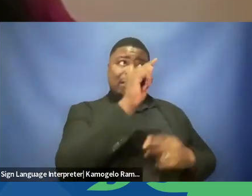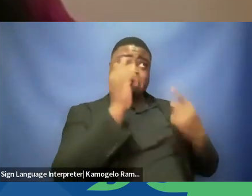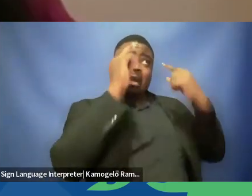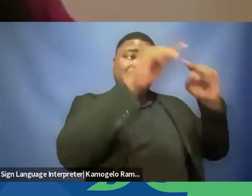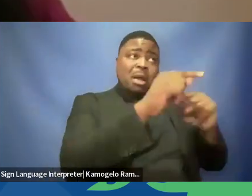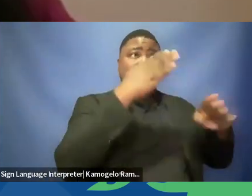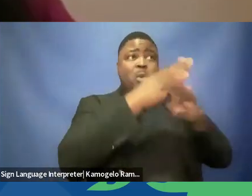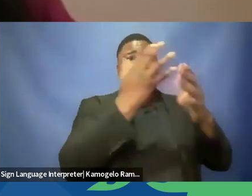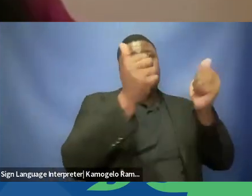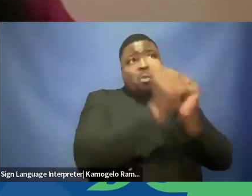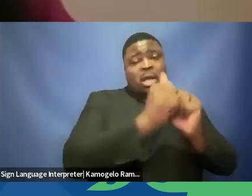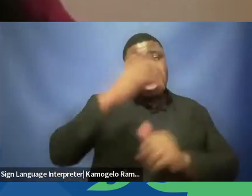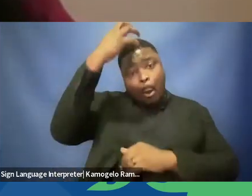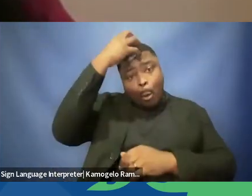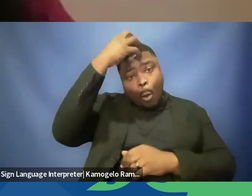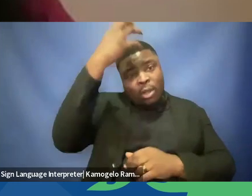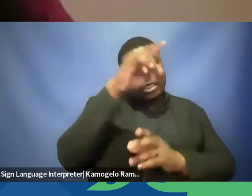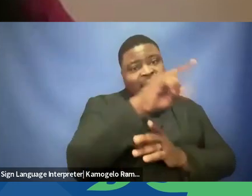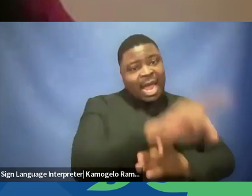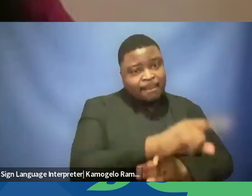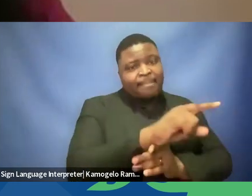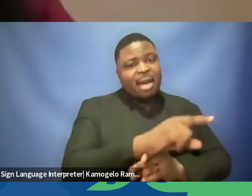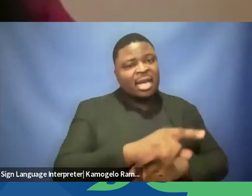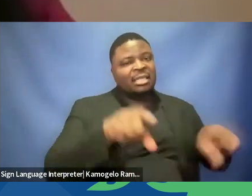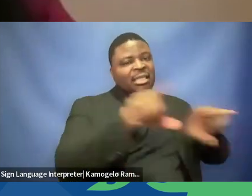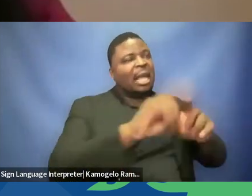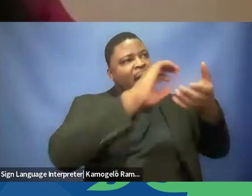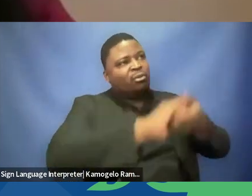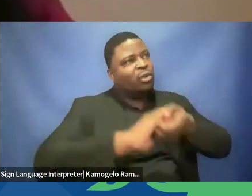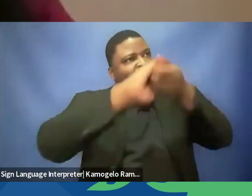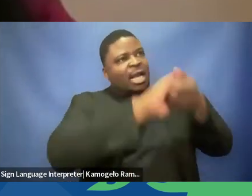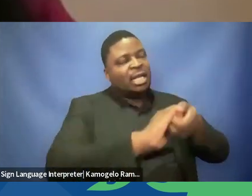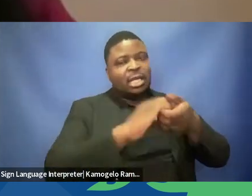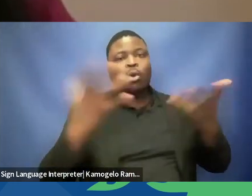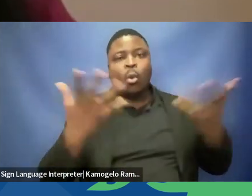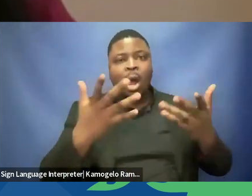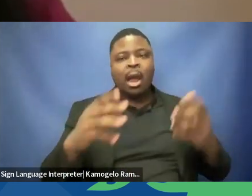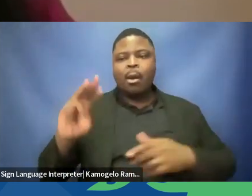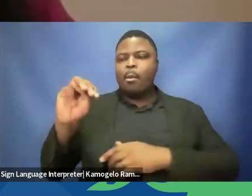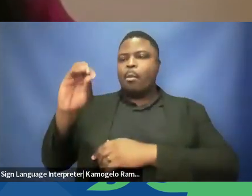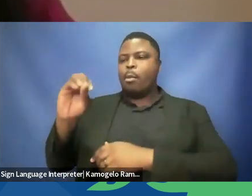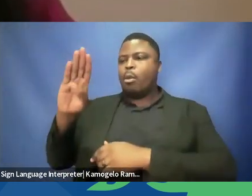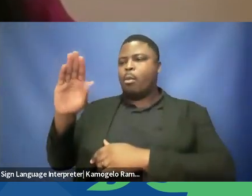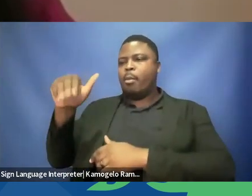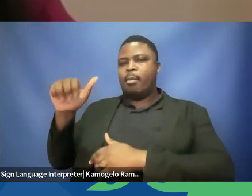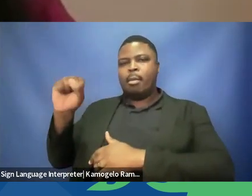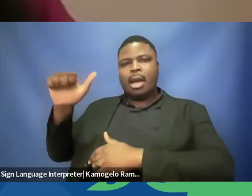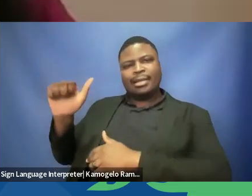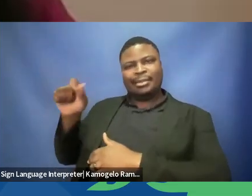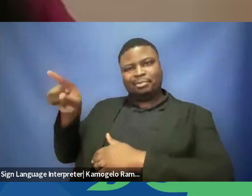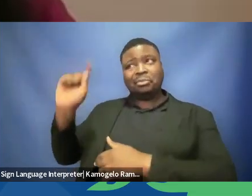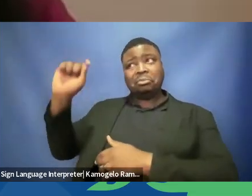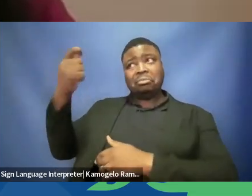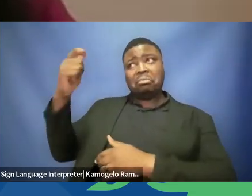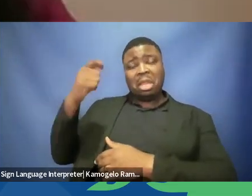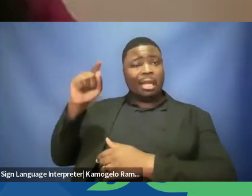Muslim Education and Welfare Association in Mombasa, Kenya. Her current role involves overseeing